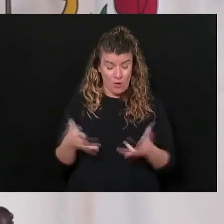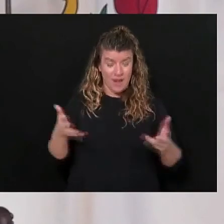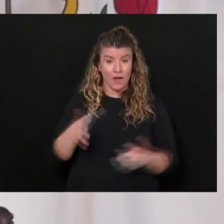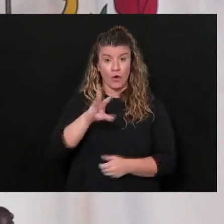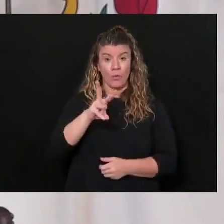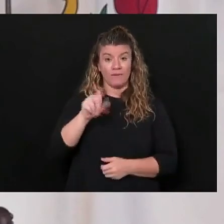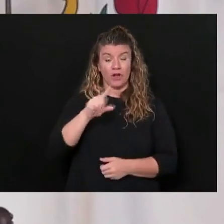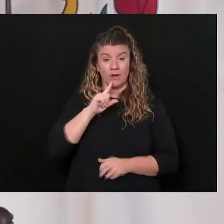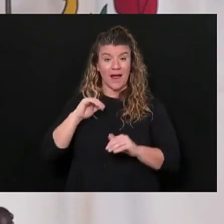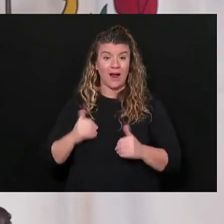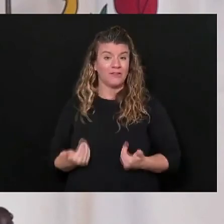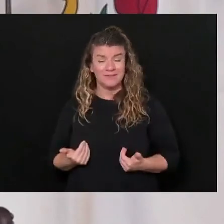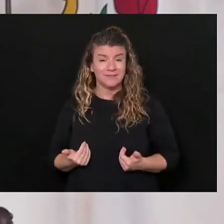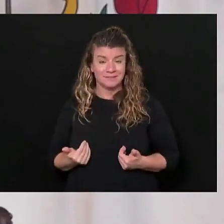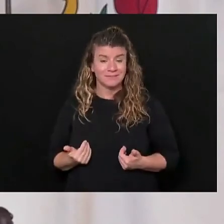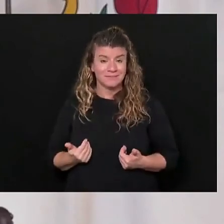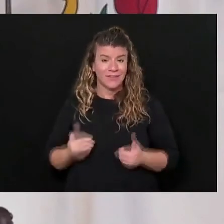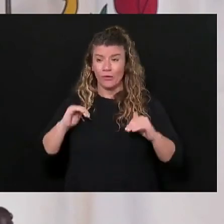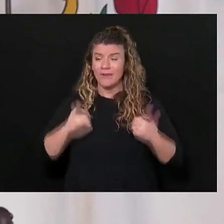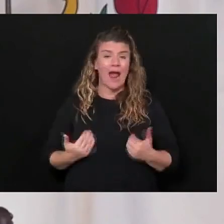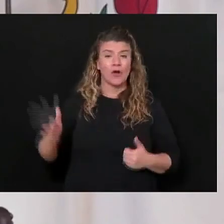across our country are tired.